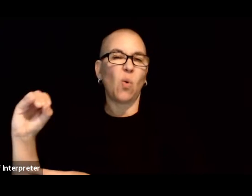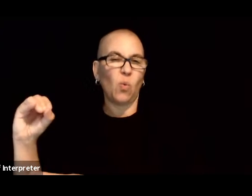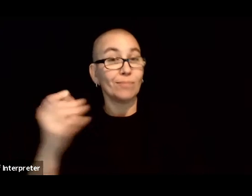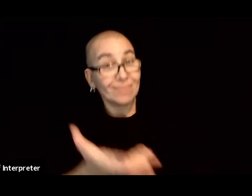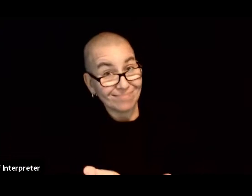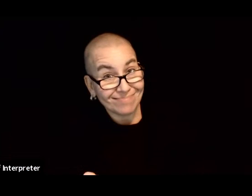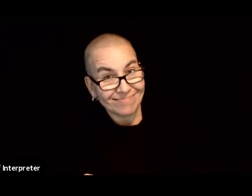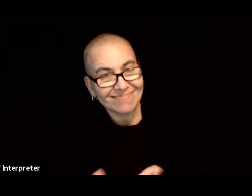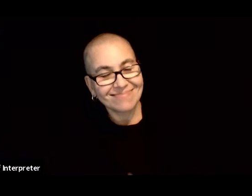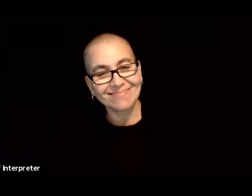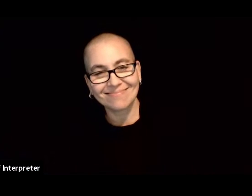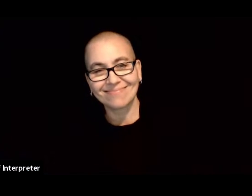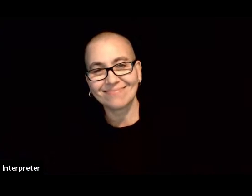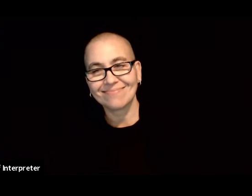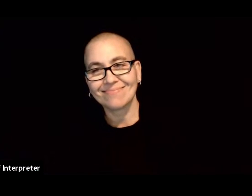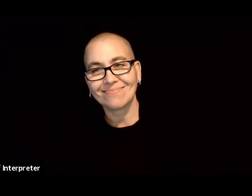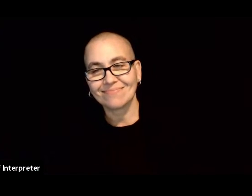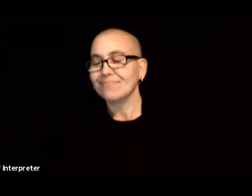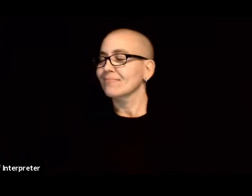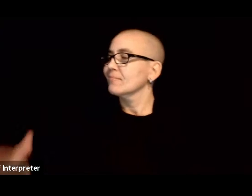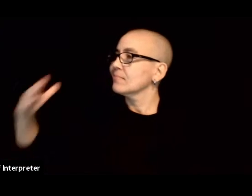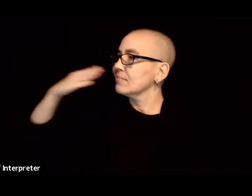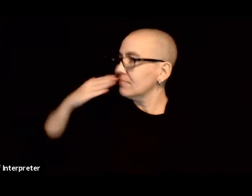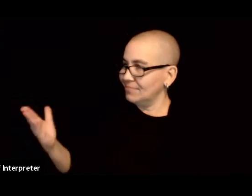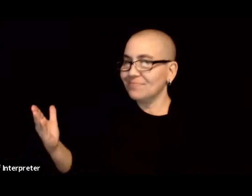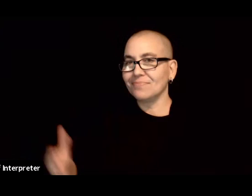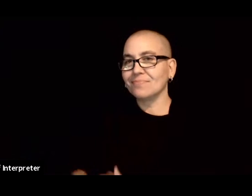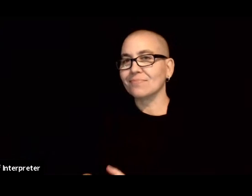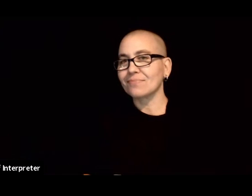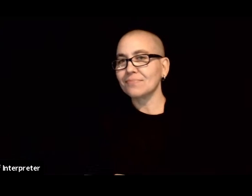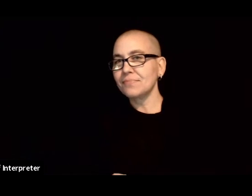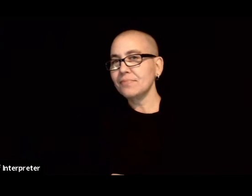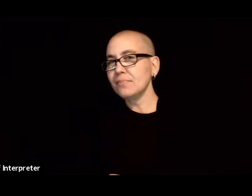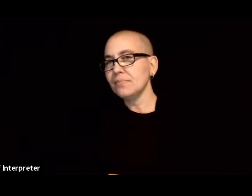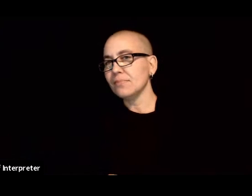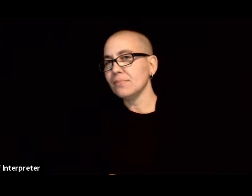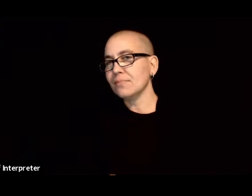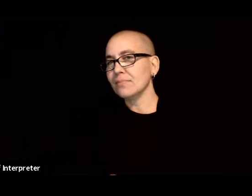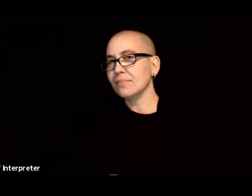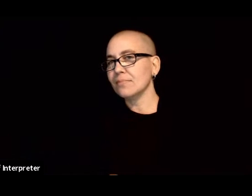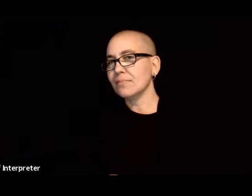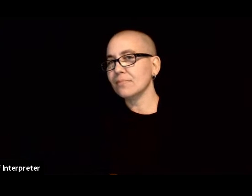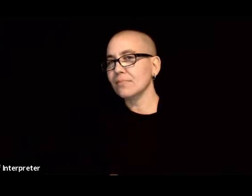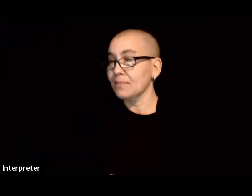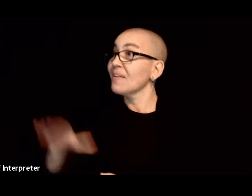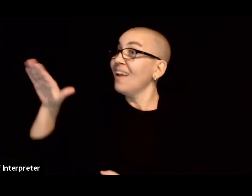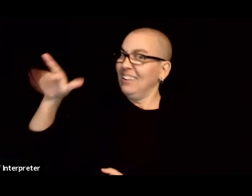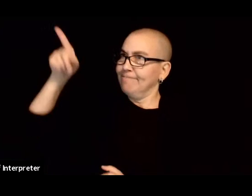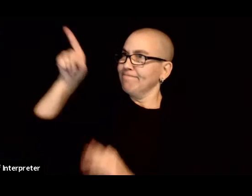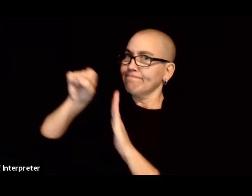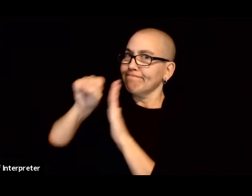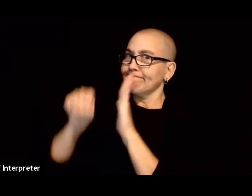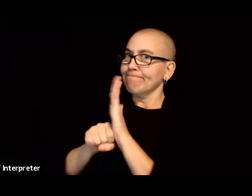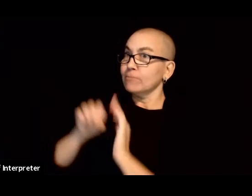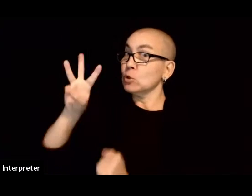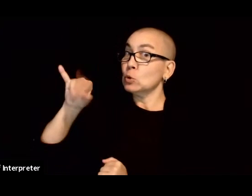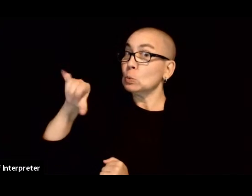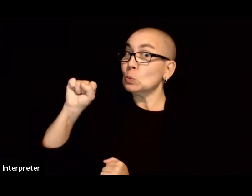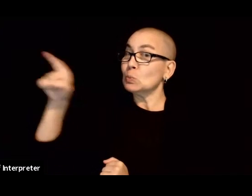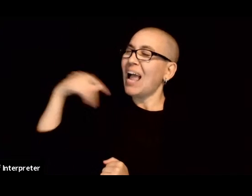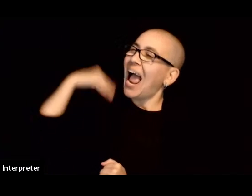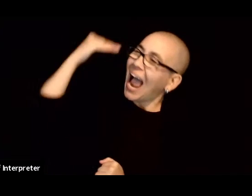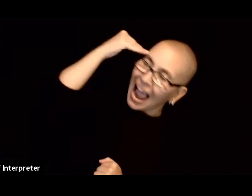you. Today in Wisconsin, earlier this month in Minnesota, it feels like some of the restrictions or the limitations